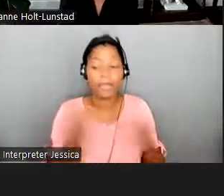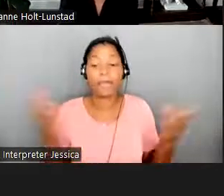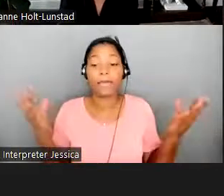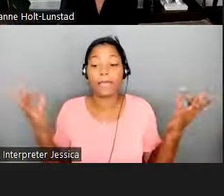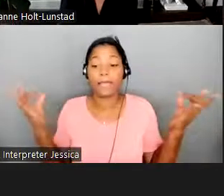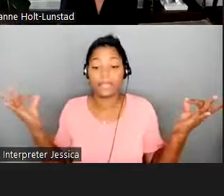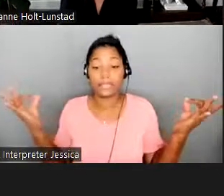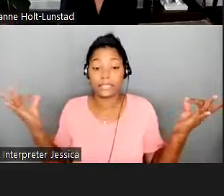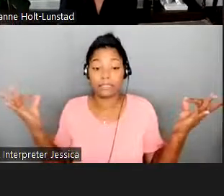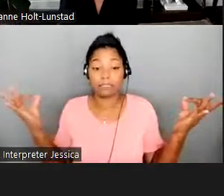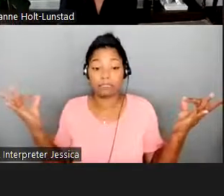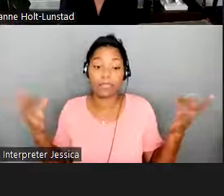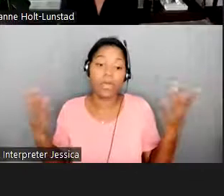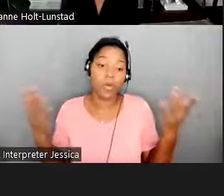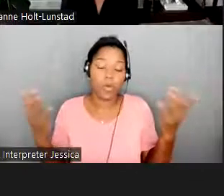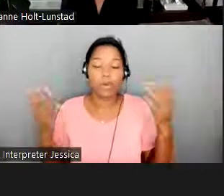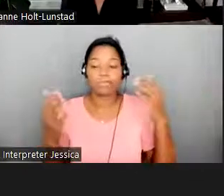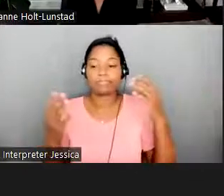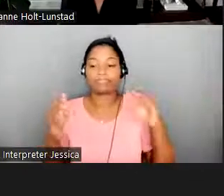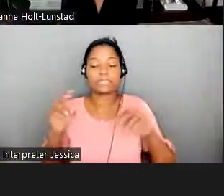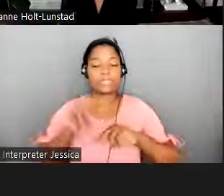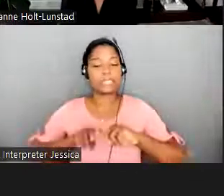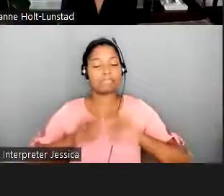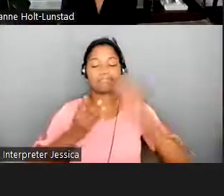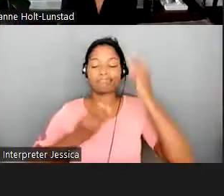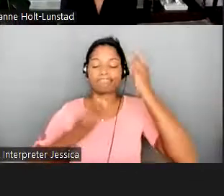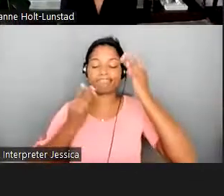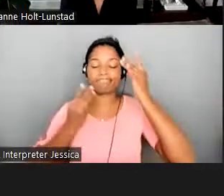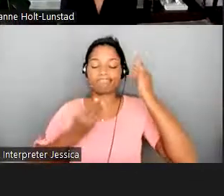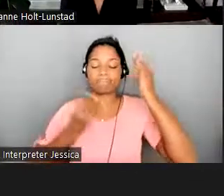meditation or mindfulness-based